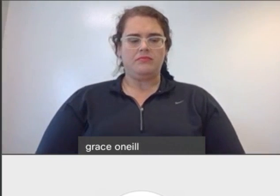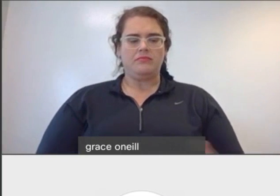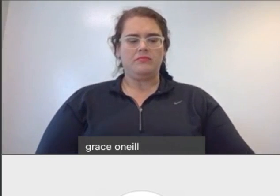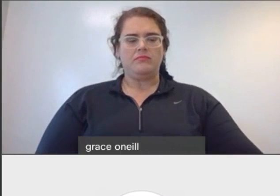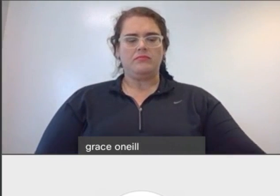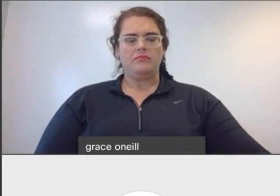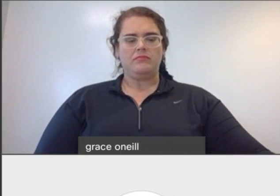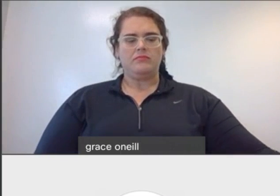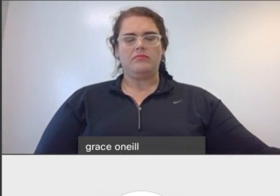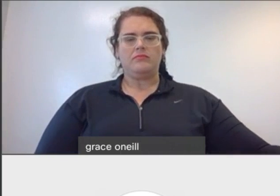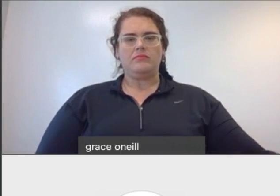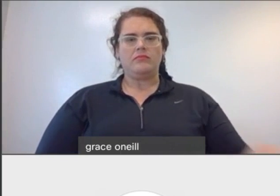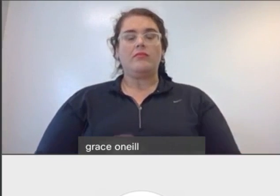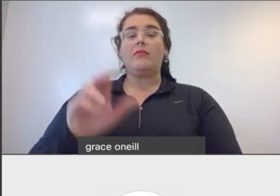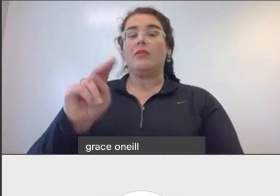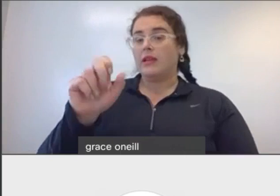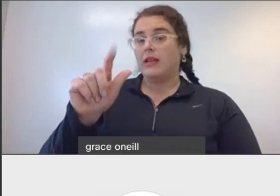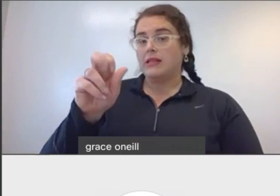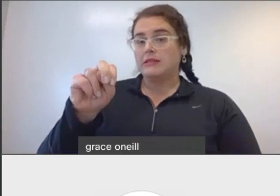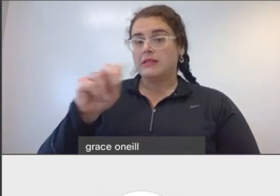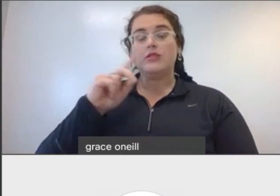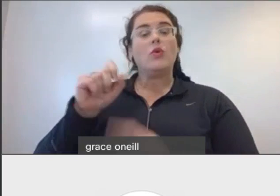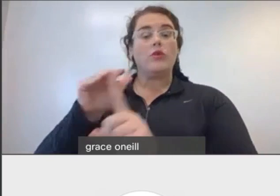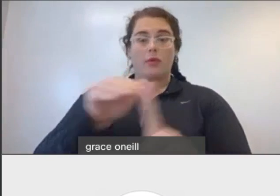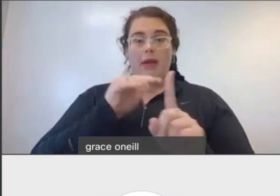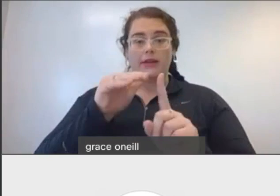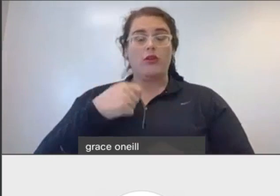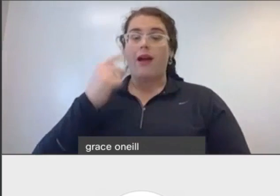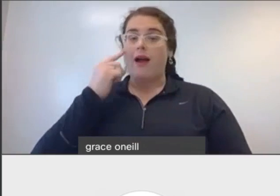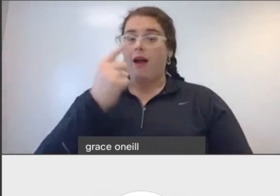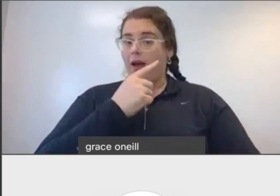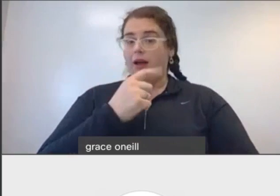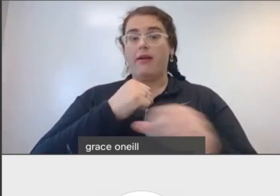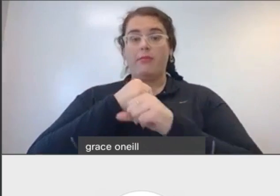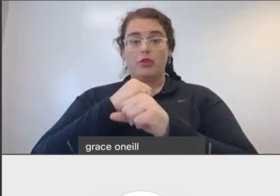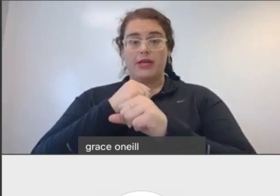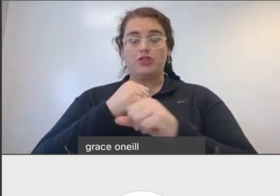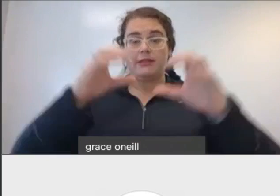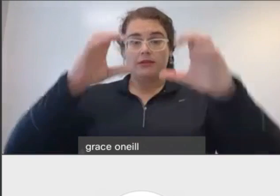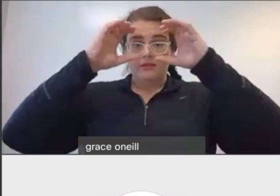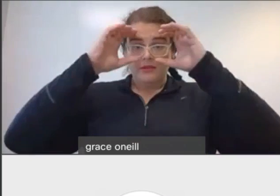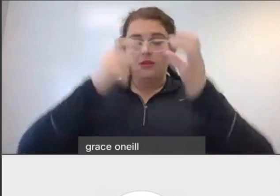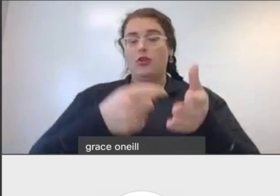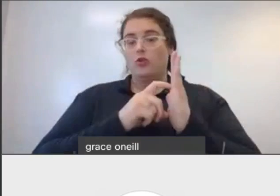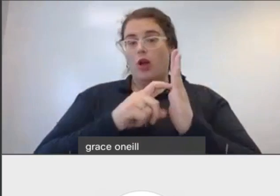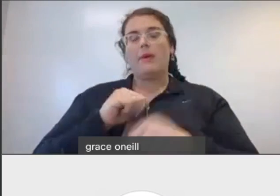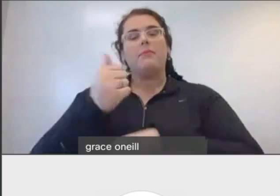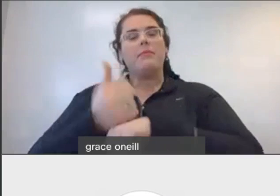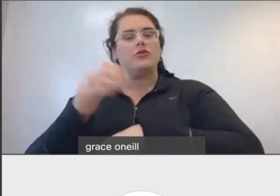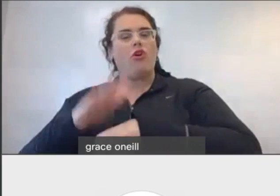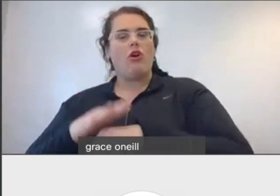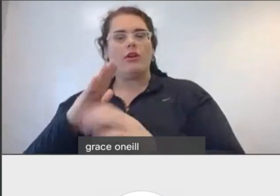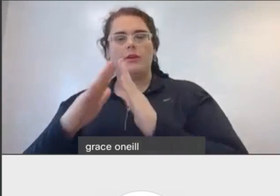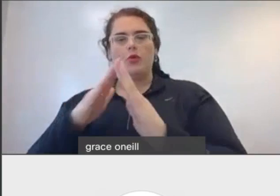So just remember that eye protection is based on the level of community spread as reported by